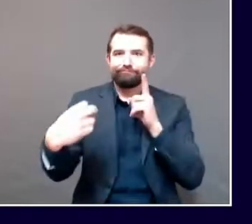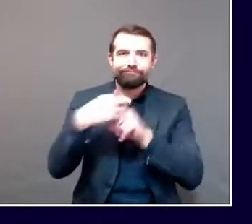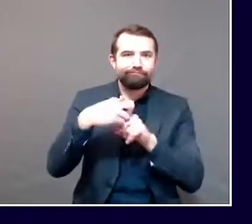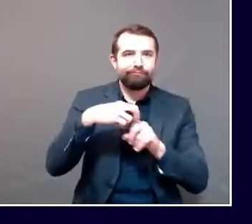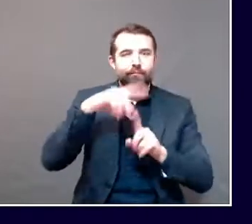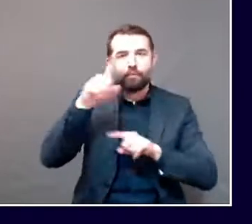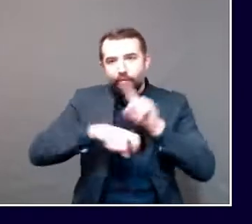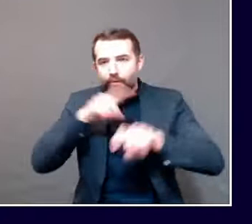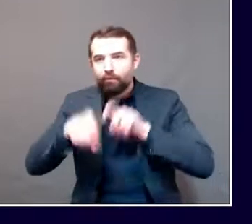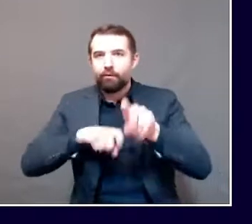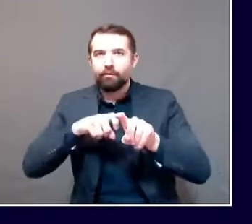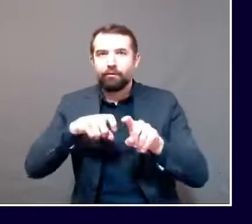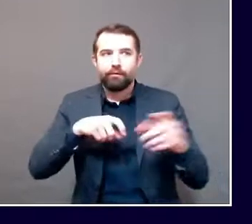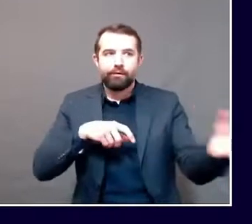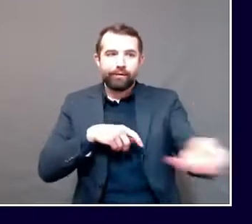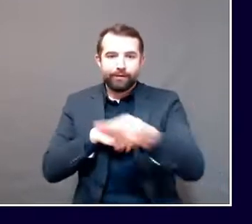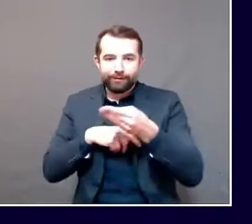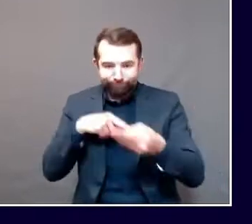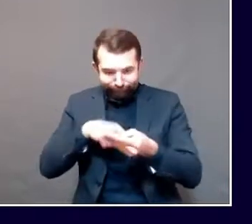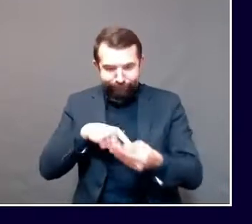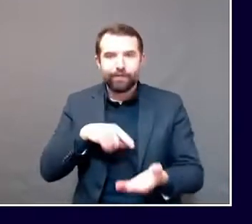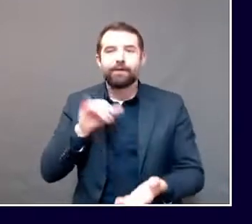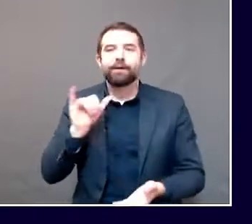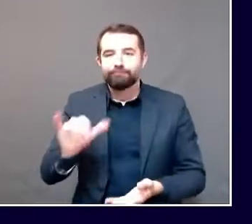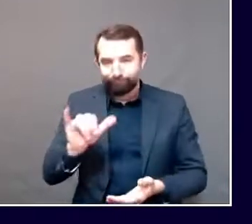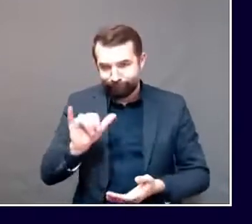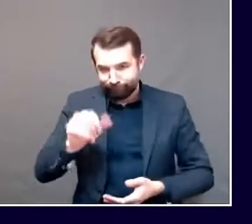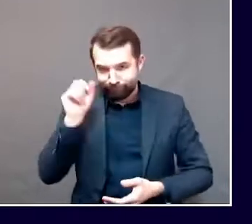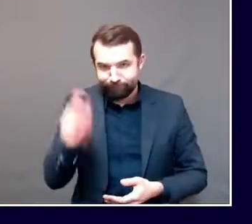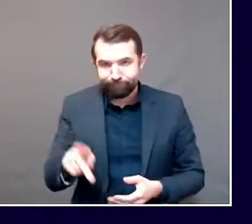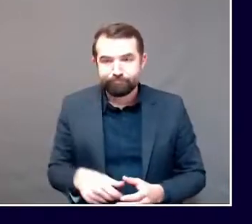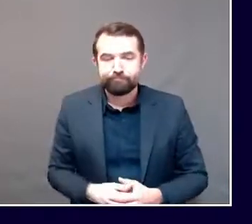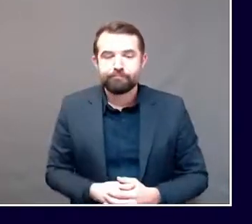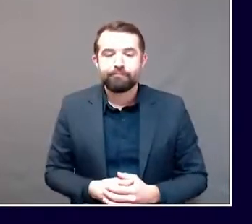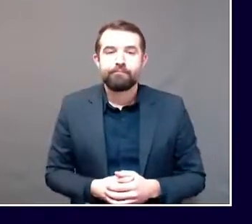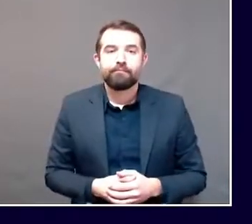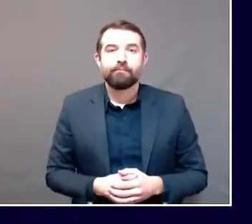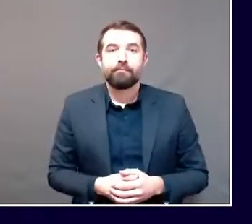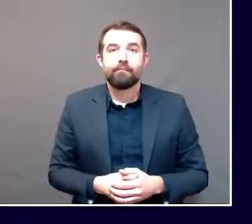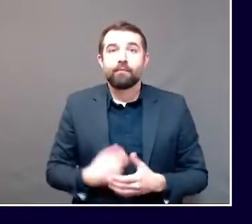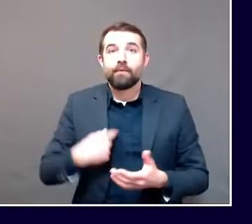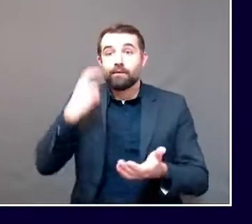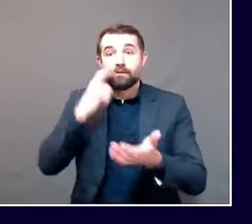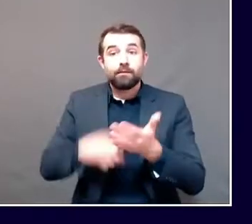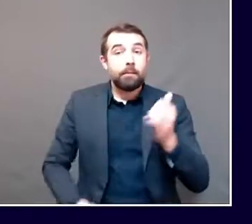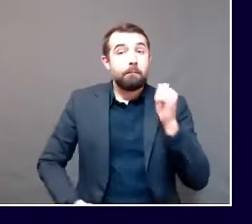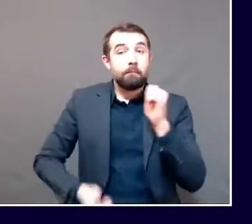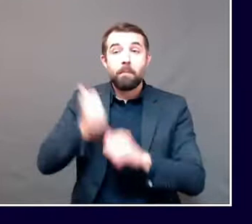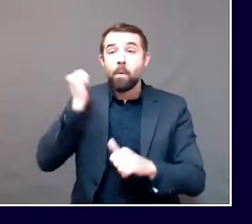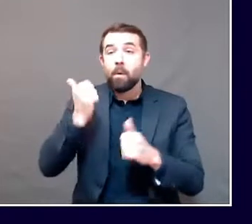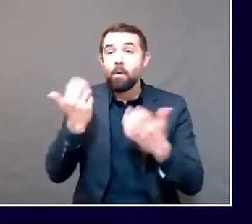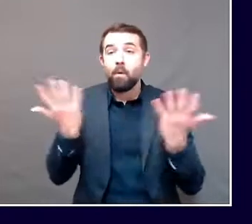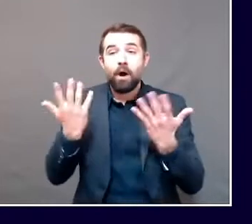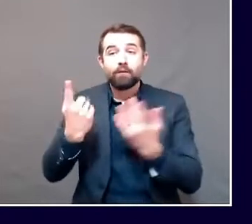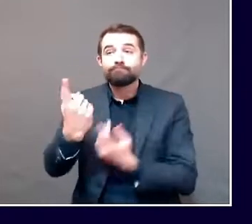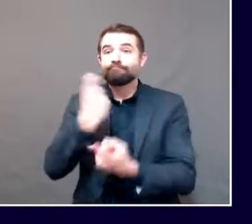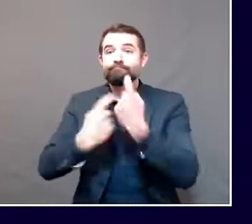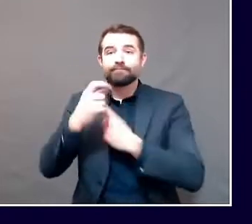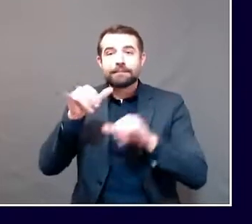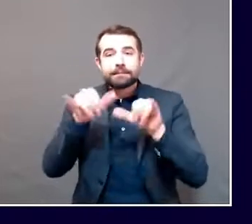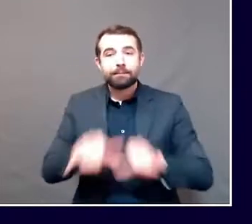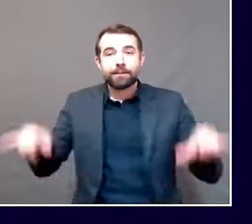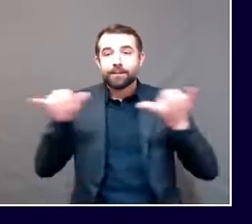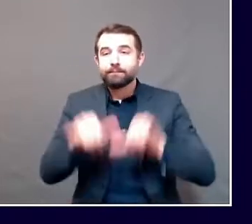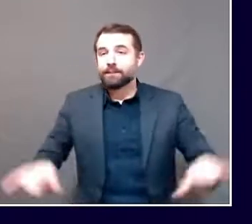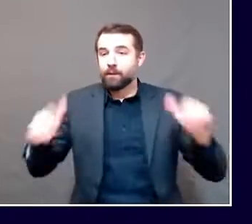to answer some of your questions today, probably the most frequent question that we've received since Monday is, are